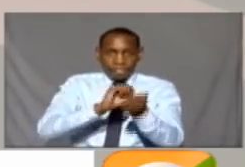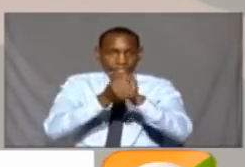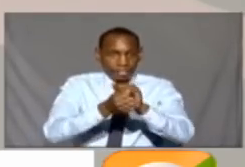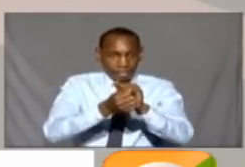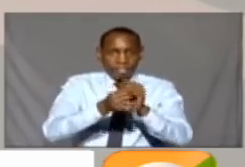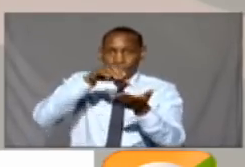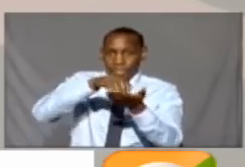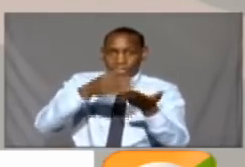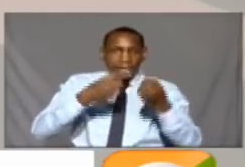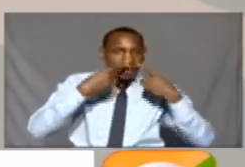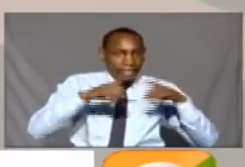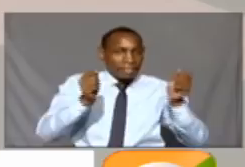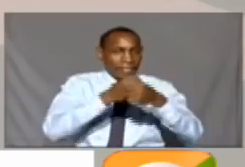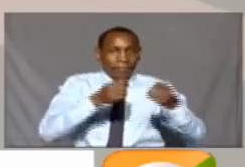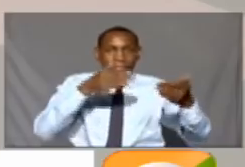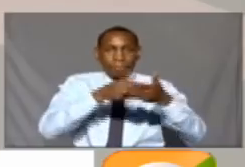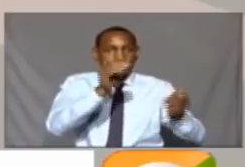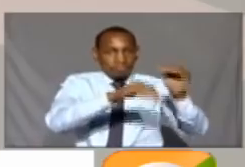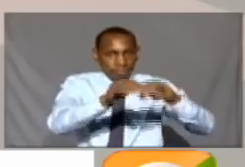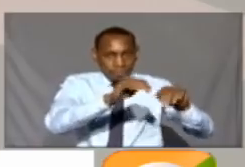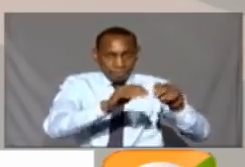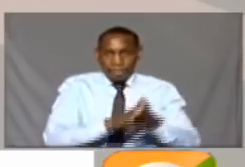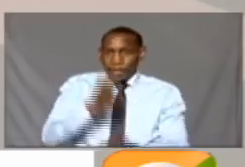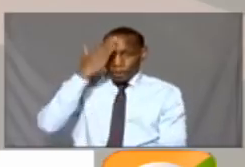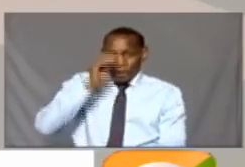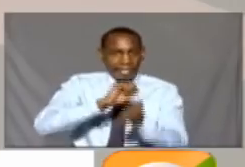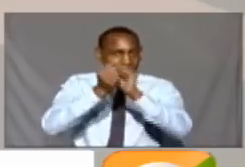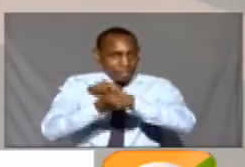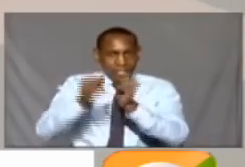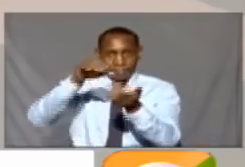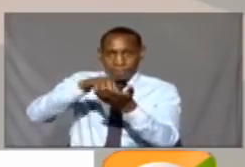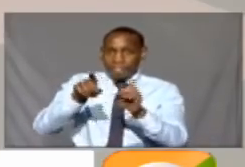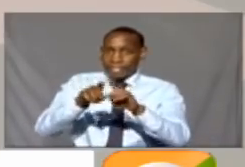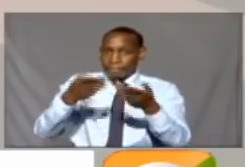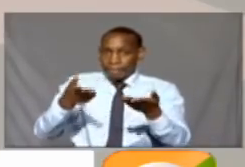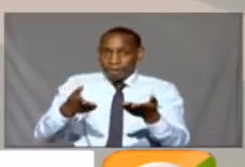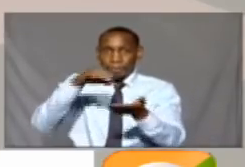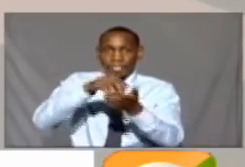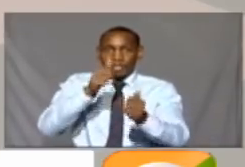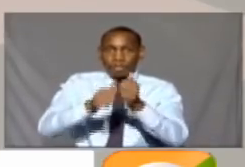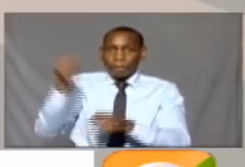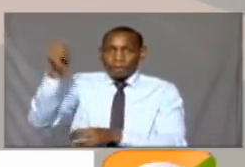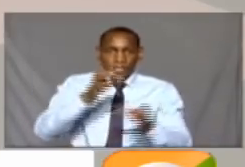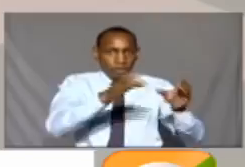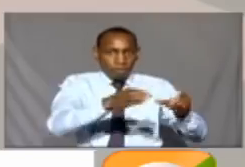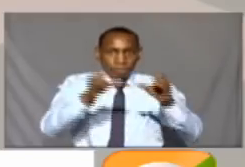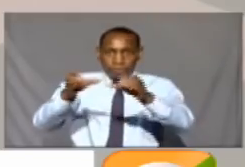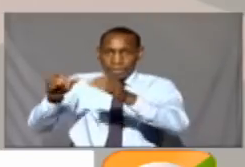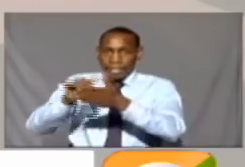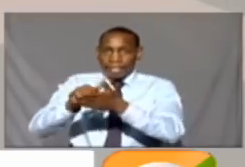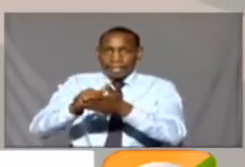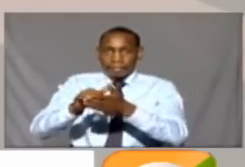and declaring the inevitability of the referendum. Why the change of heart, and where does he fit in the political alliances that seem to be shaping up ahead